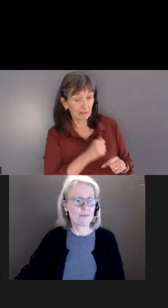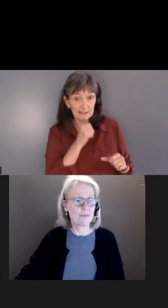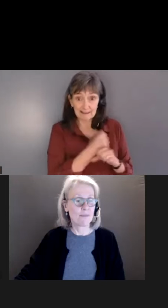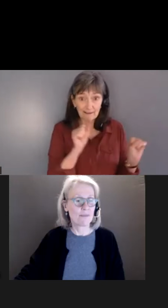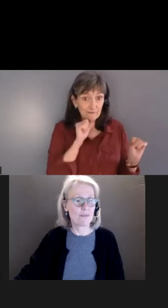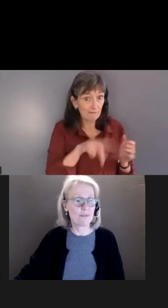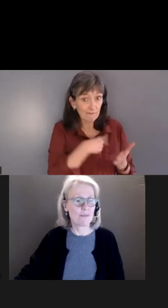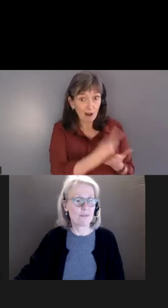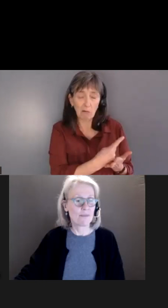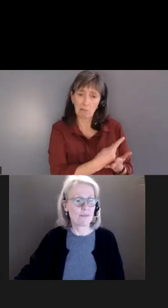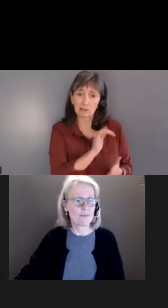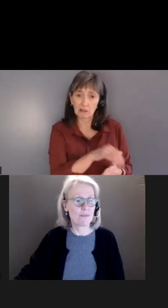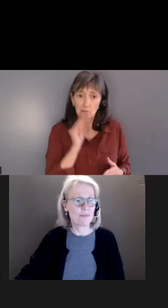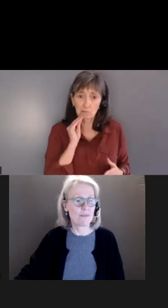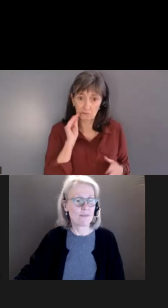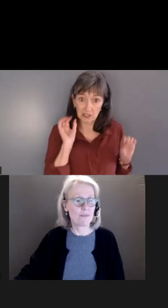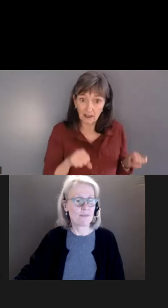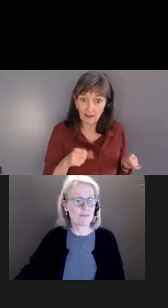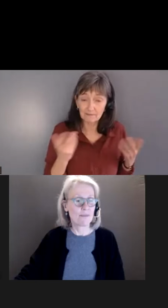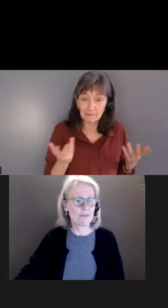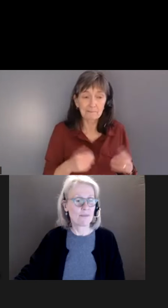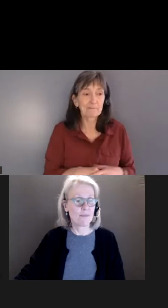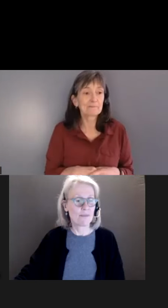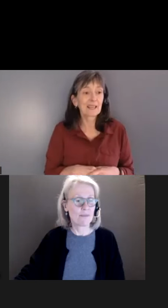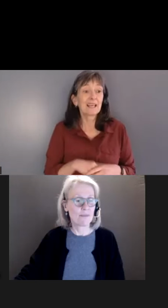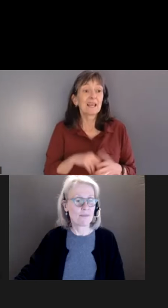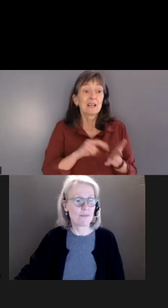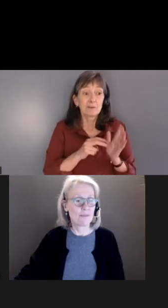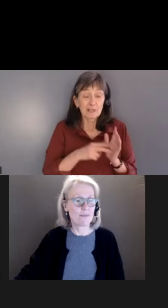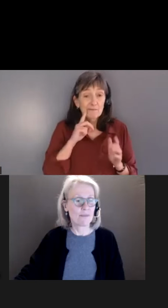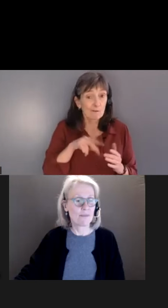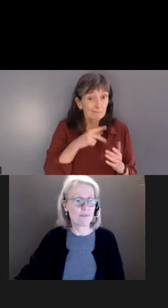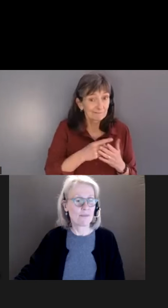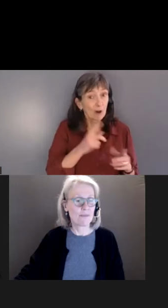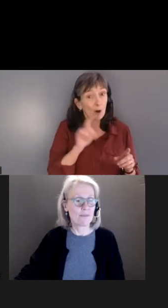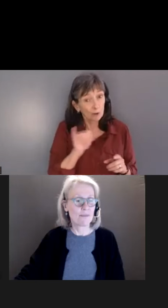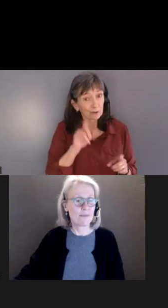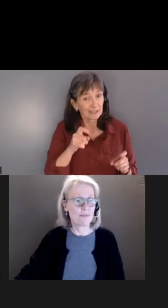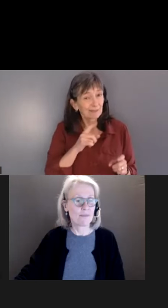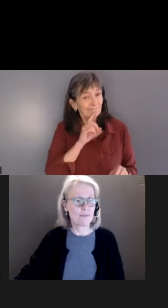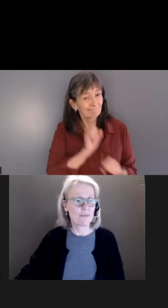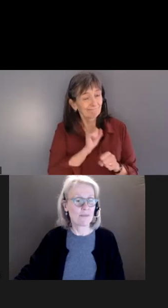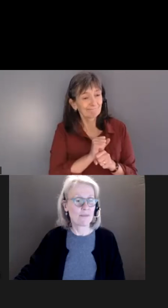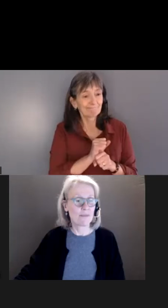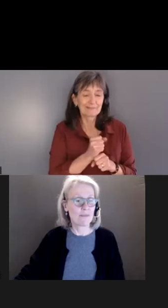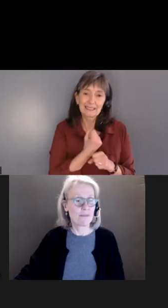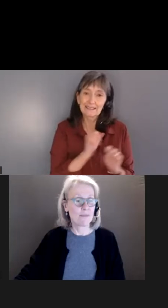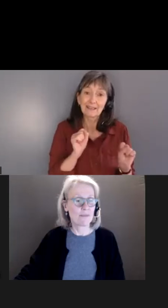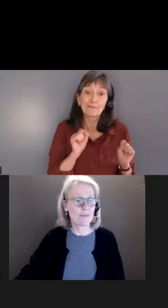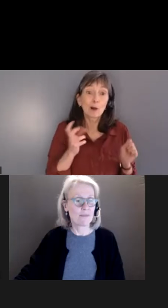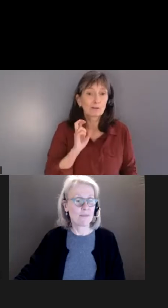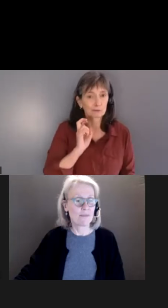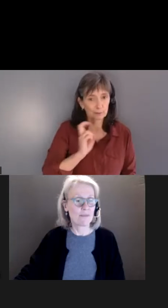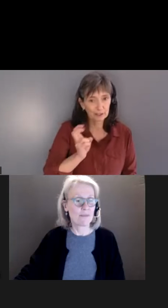also need to continue having access to transportation services to ensure that they can continue accessing other essential services and